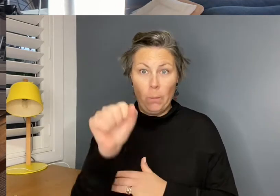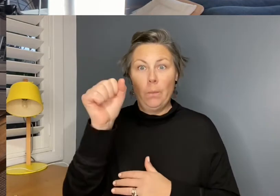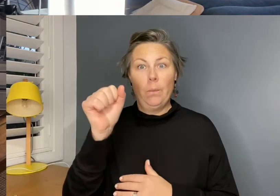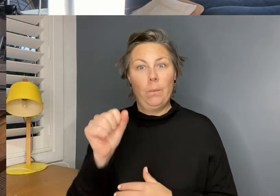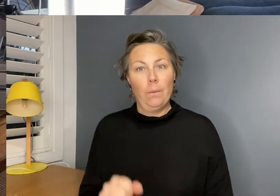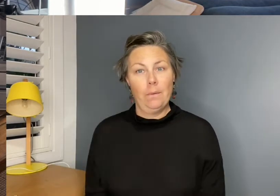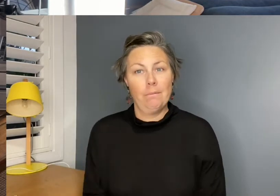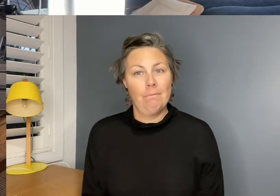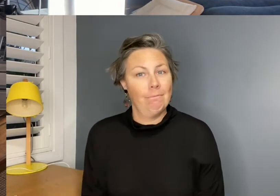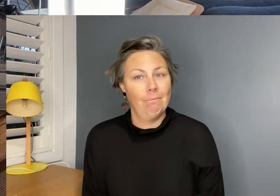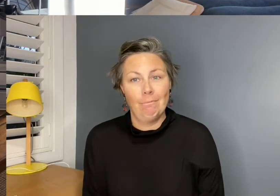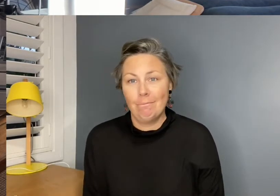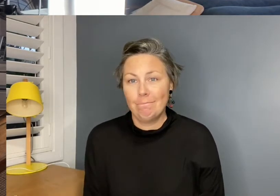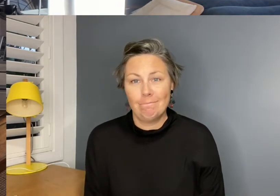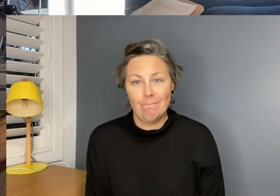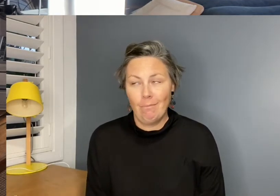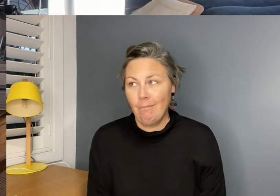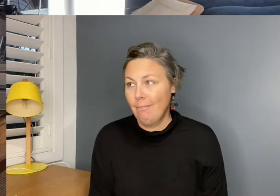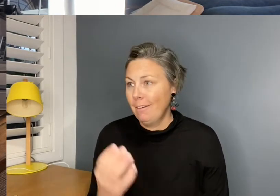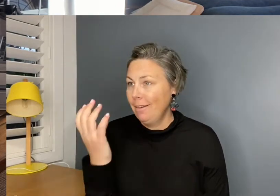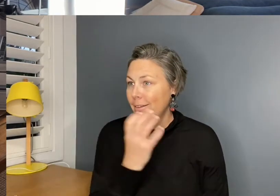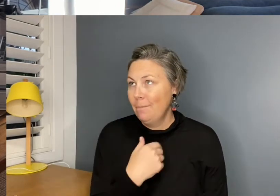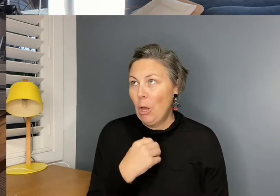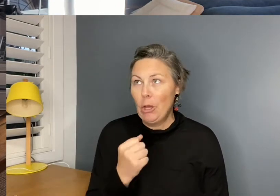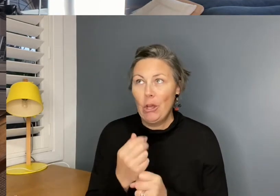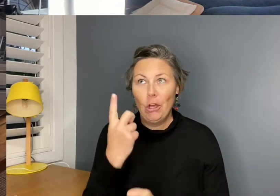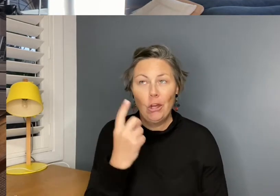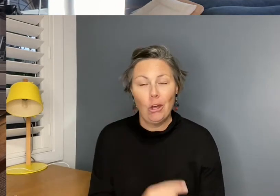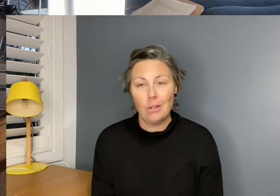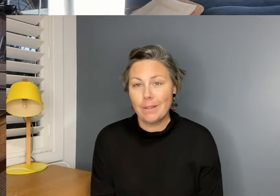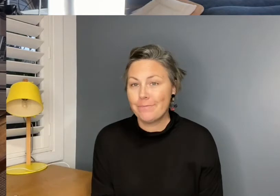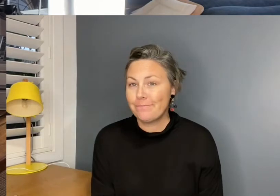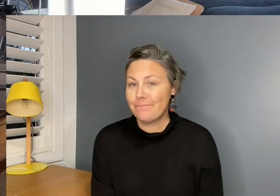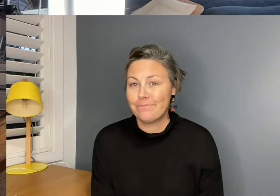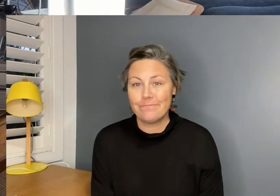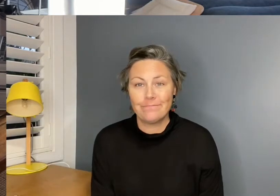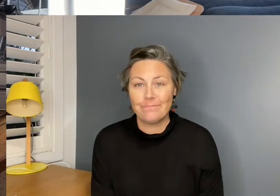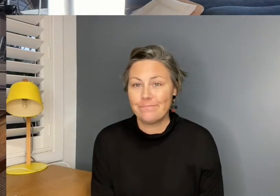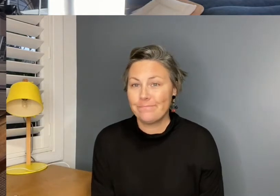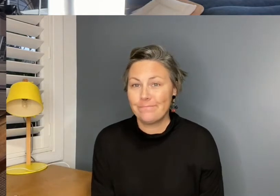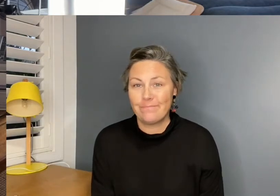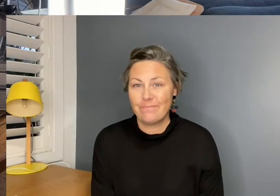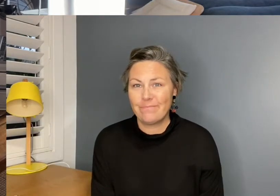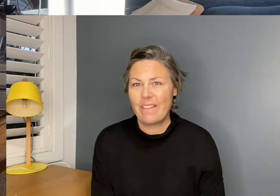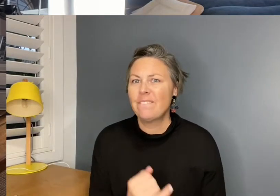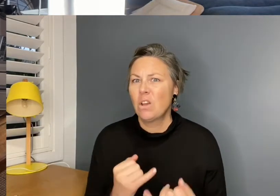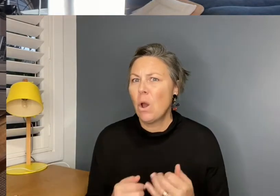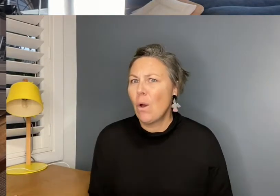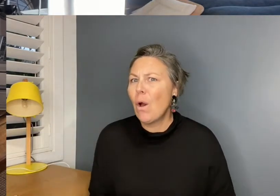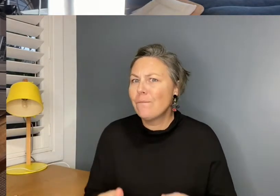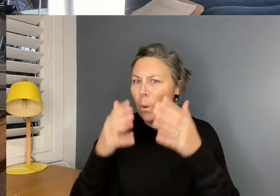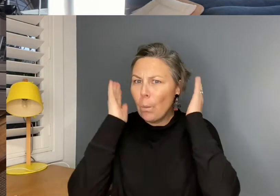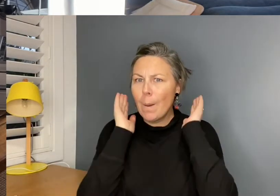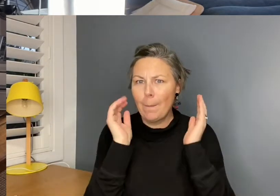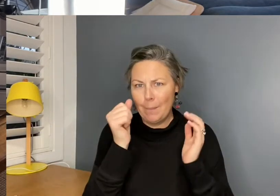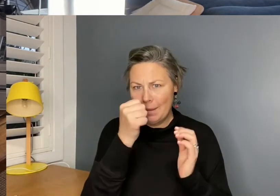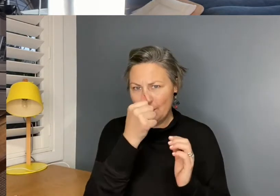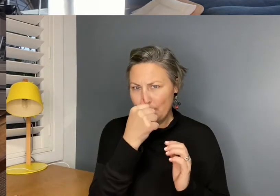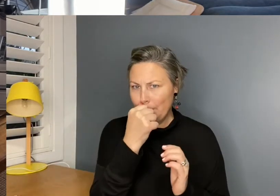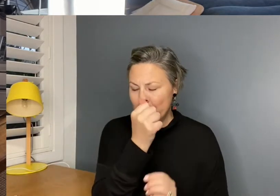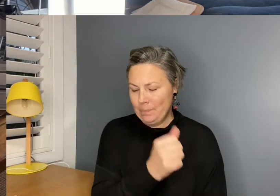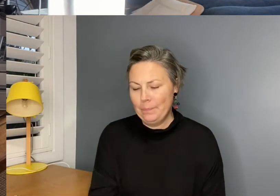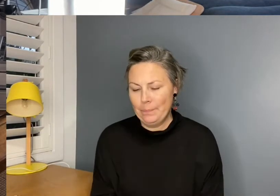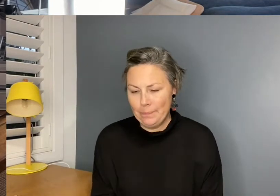it. Oh, but far out. Oh my God. I know. It's an overwhelming thought even to think back to, right?